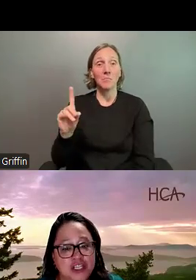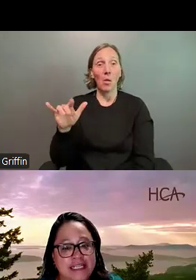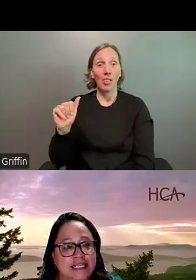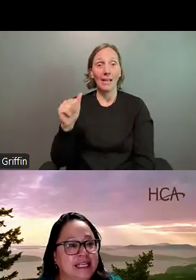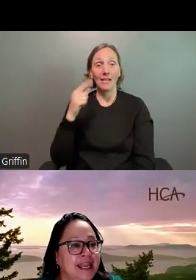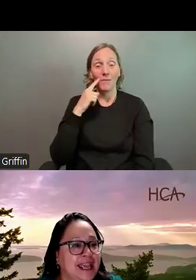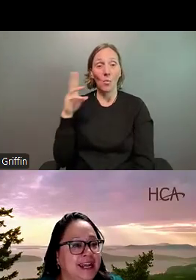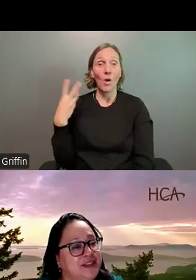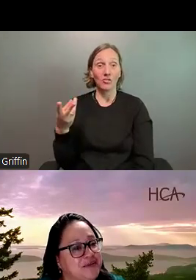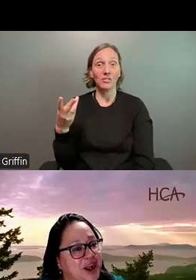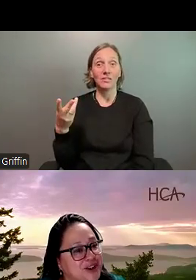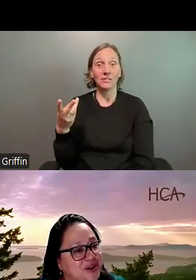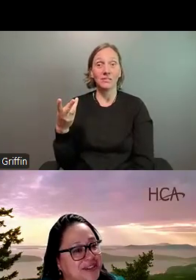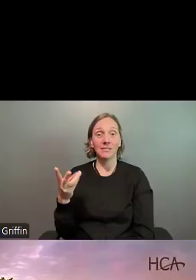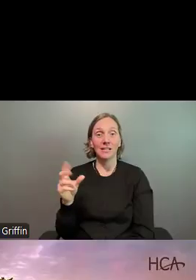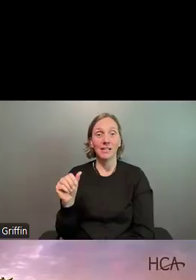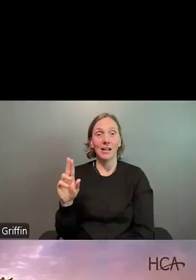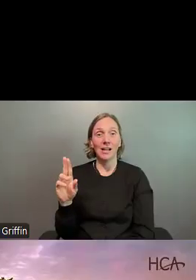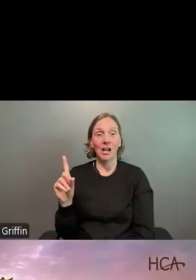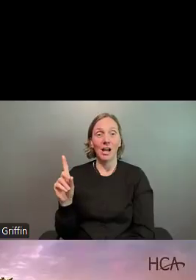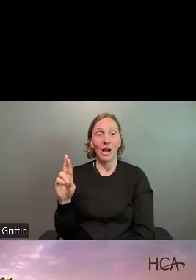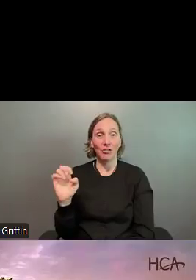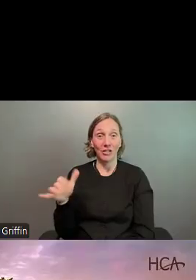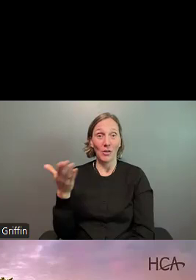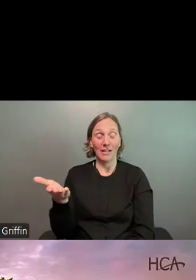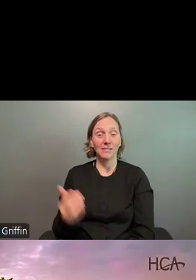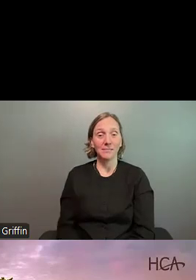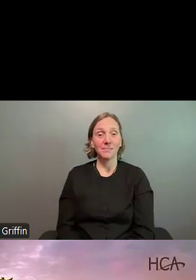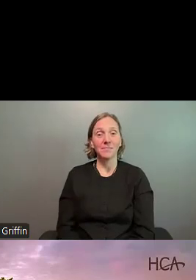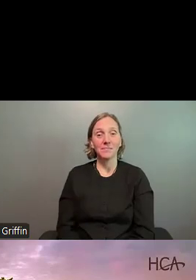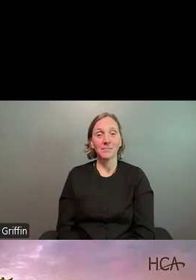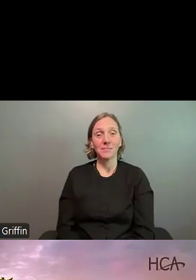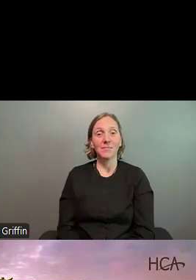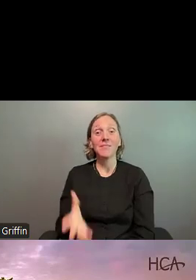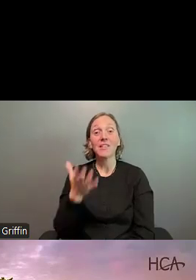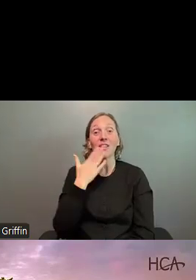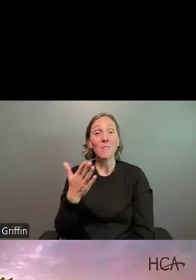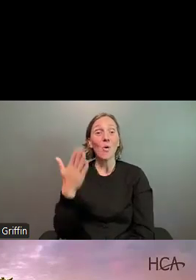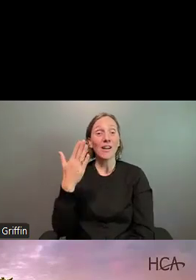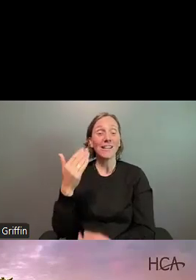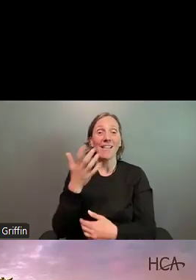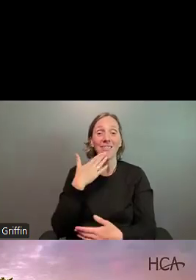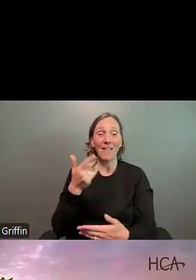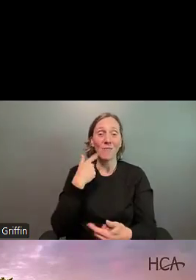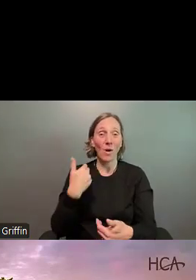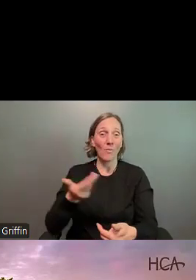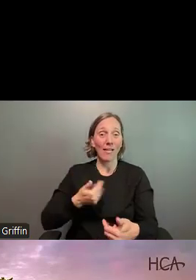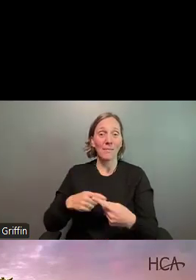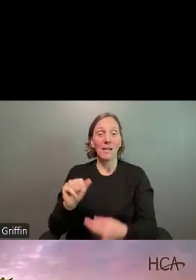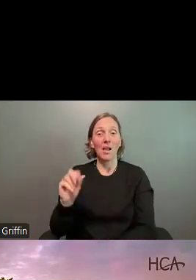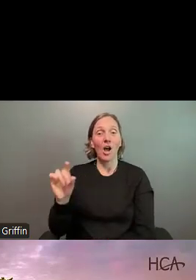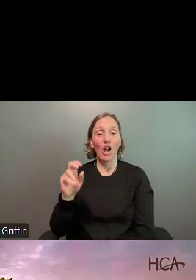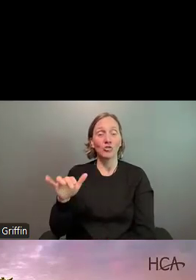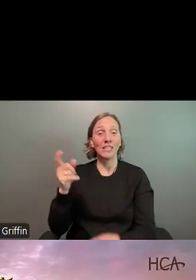of Washington, and I think we have Audrey with us. Audrey, go ahead. Thank you for having me this morning. I'm Audrey Silliman, Director of